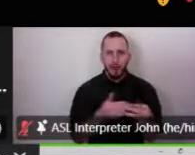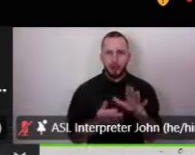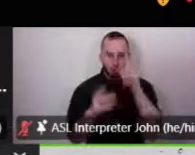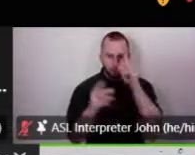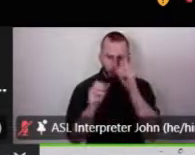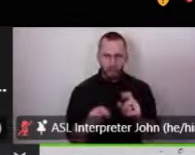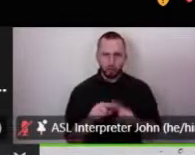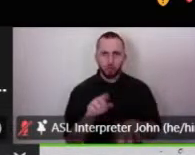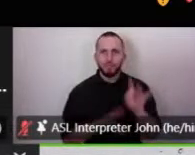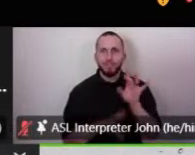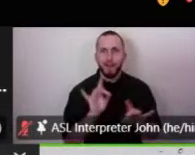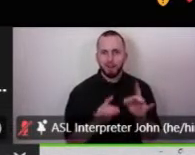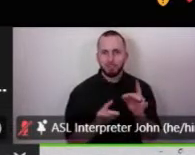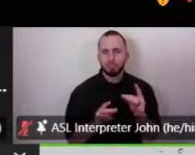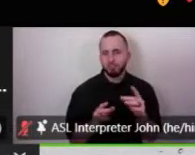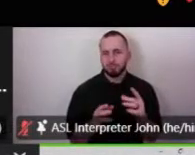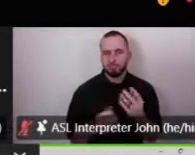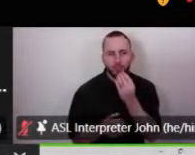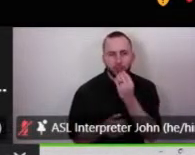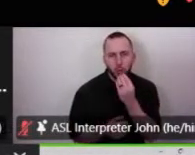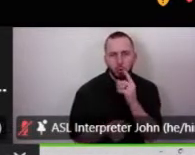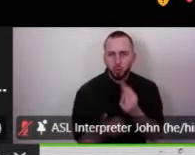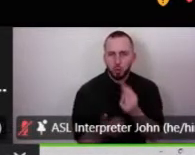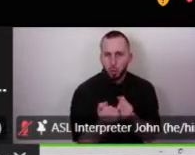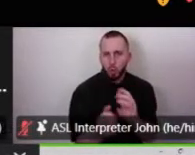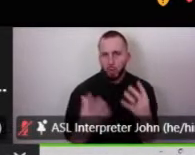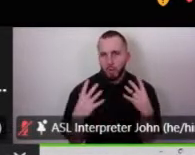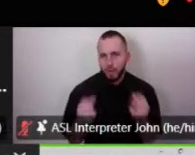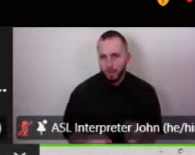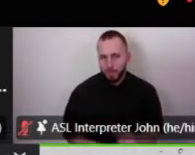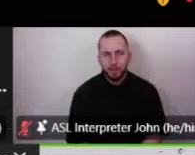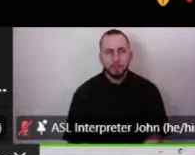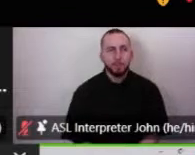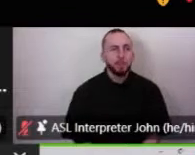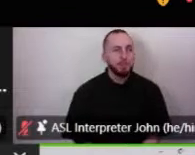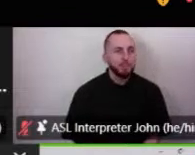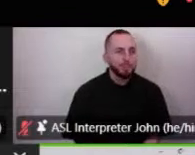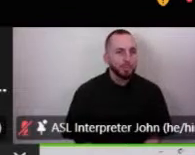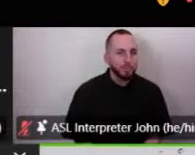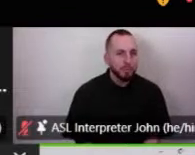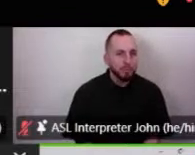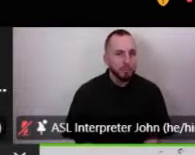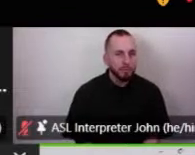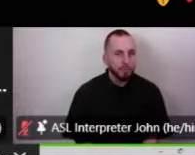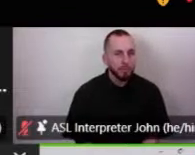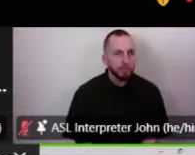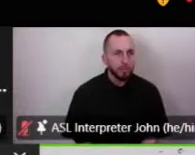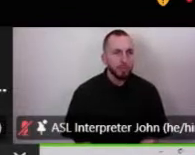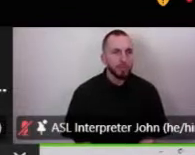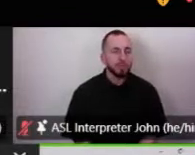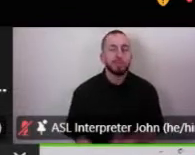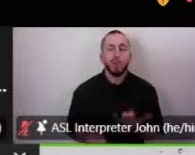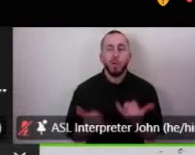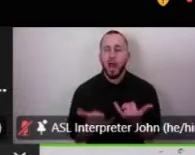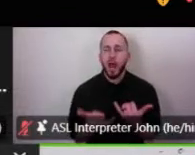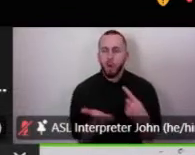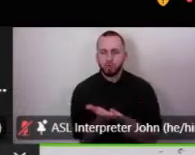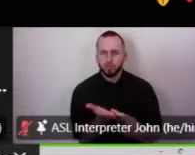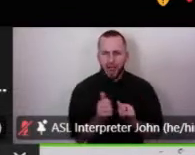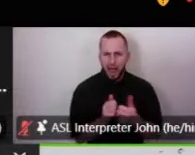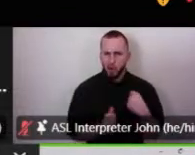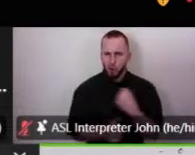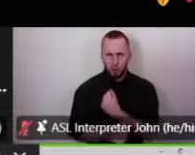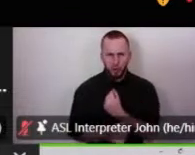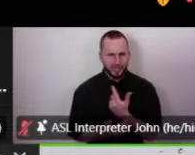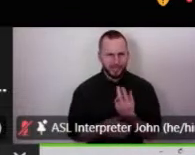to support your health. What I want to spend my time on then is navigating a food label and things to pay attention to on your